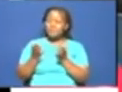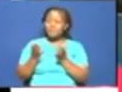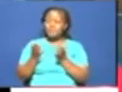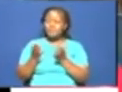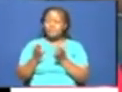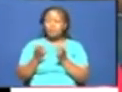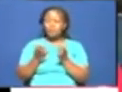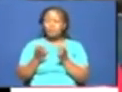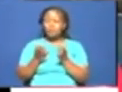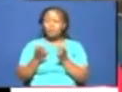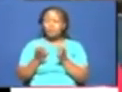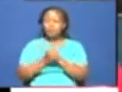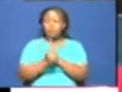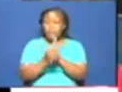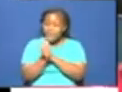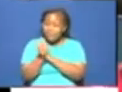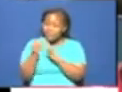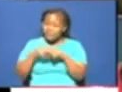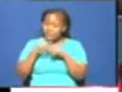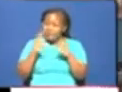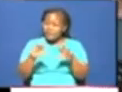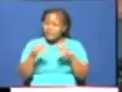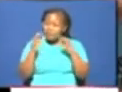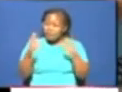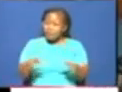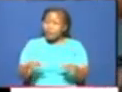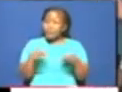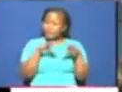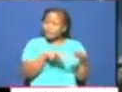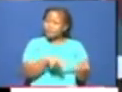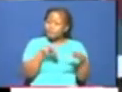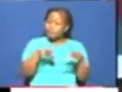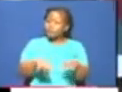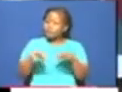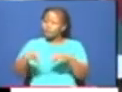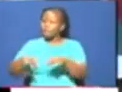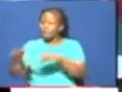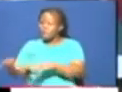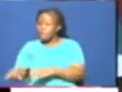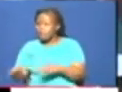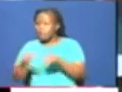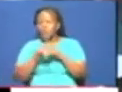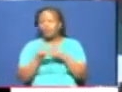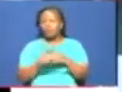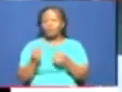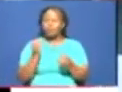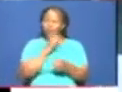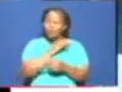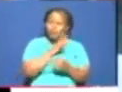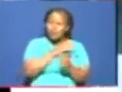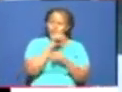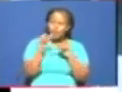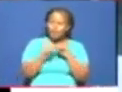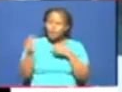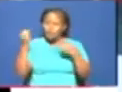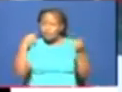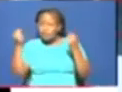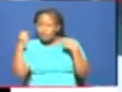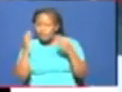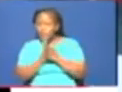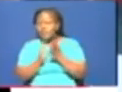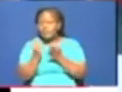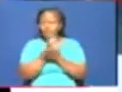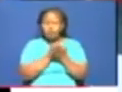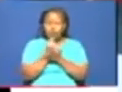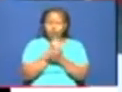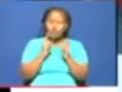maize. They lamented the collapse of the dairy and tea sectors and the high cost of farm inputs.